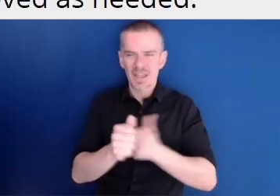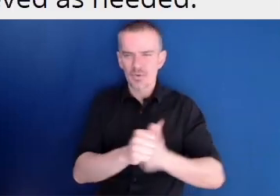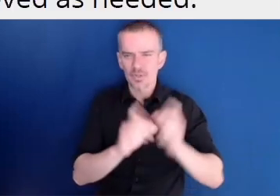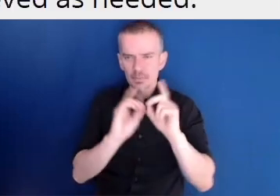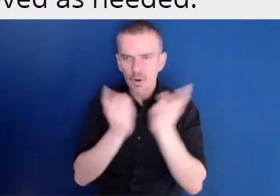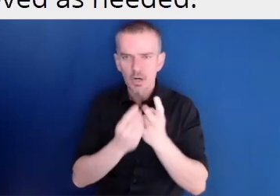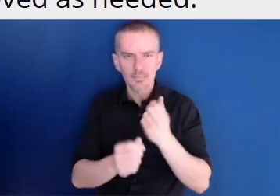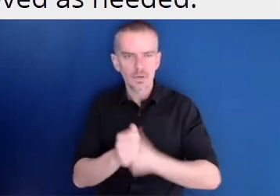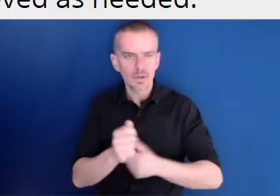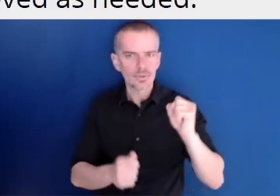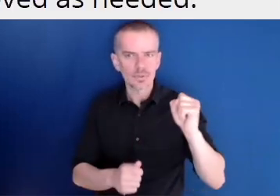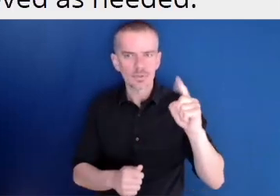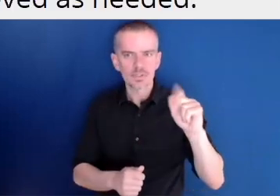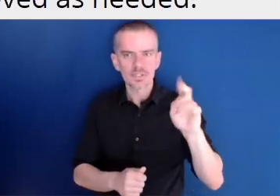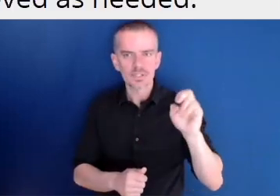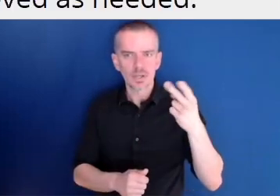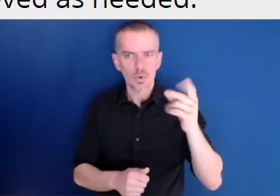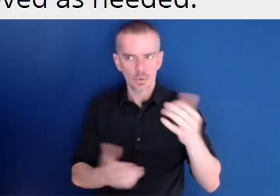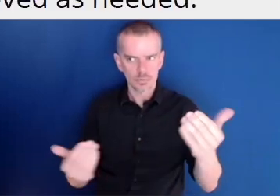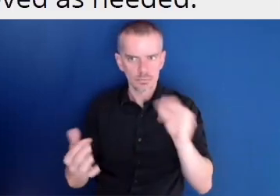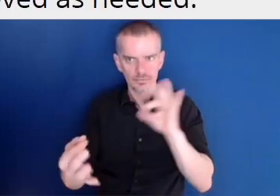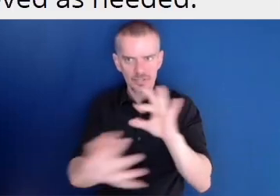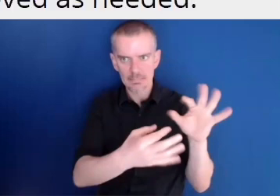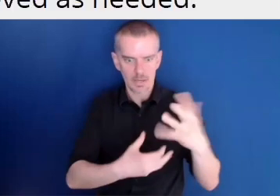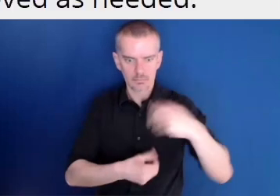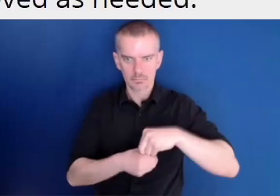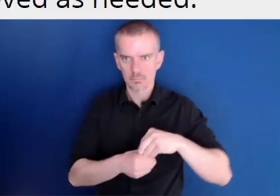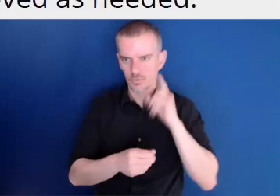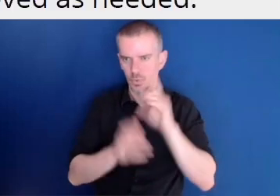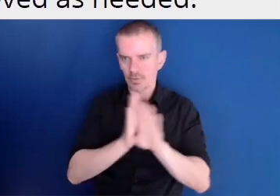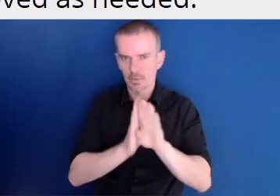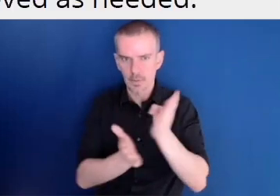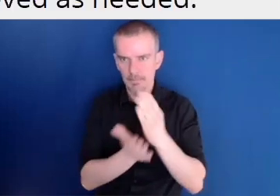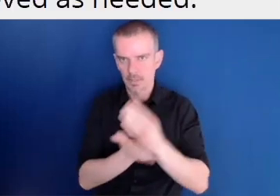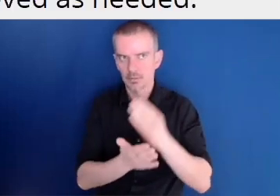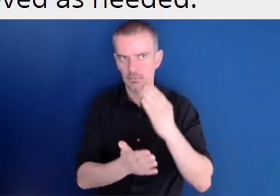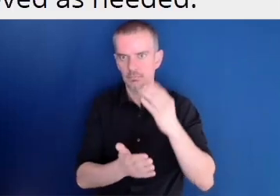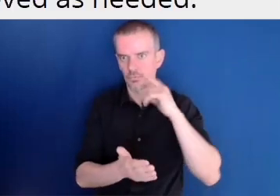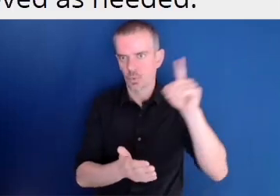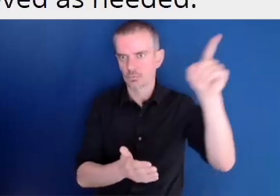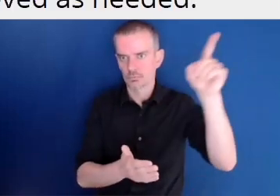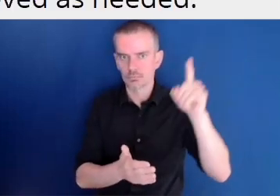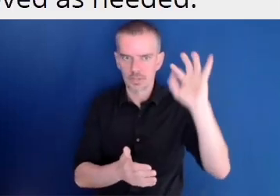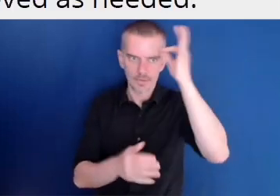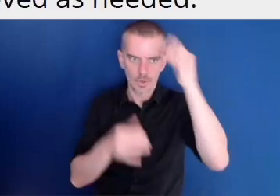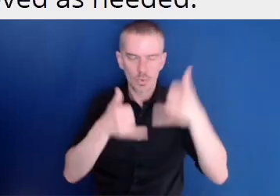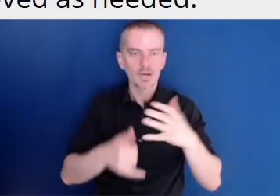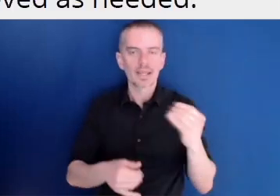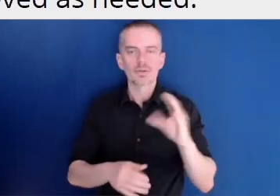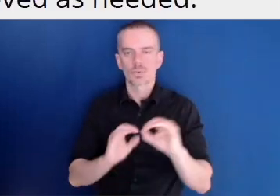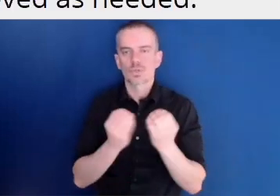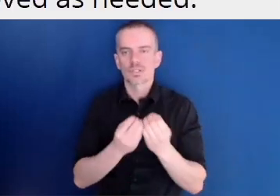involved during your budget development process for a federal award, and also for your organizational budget